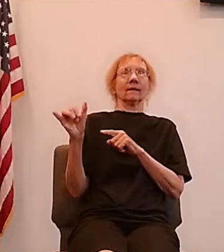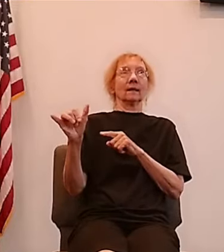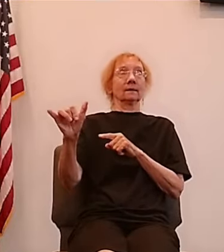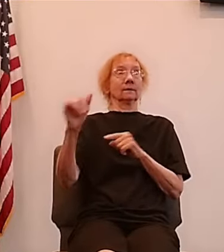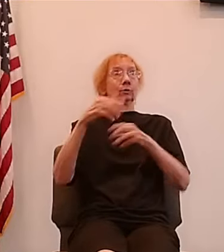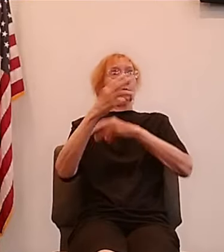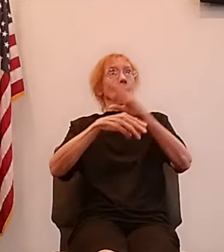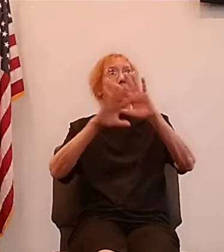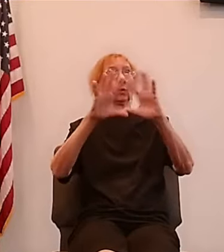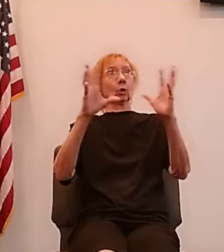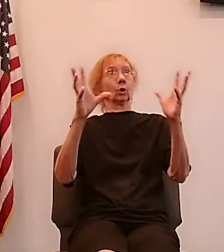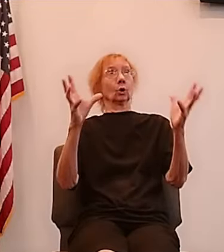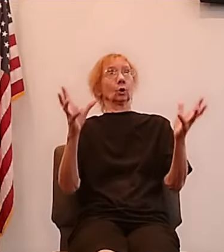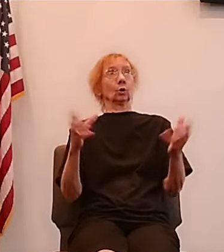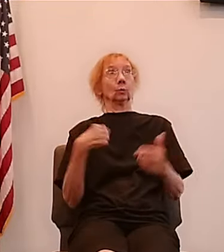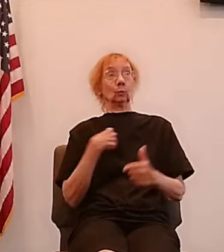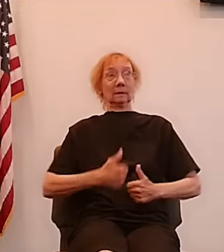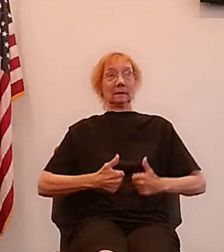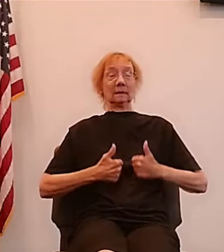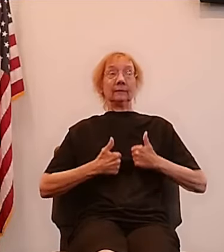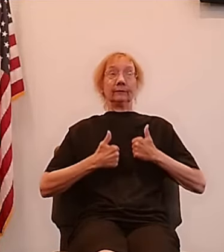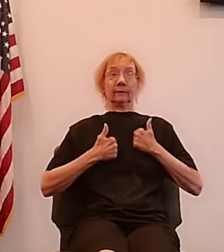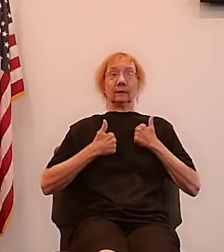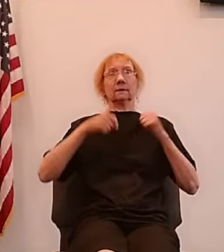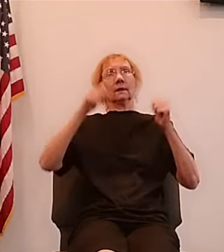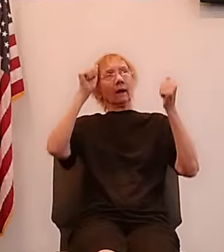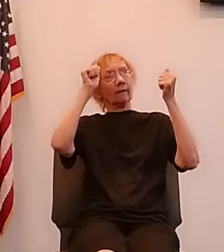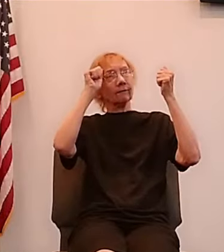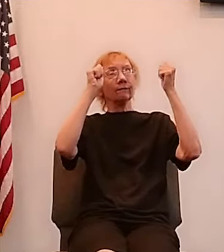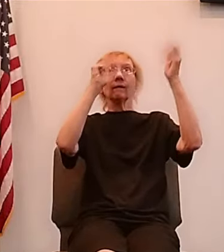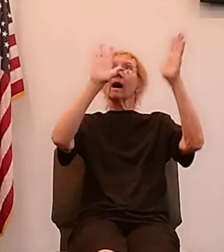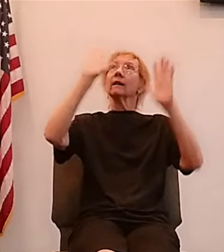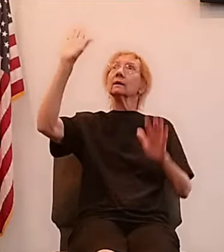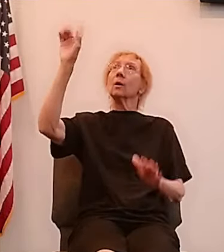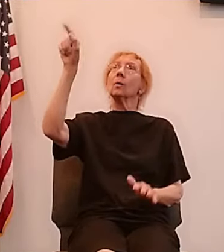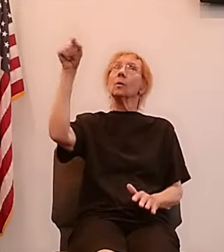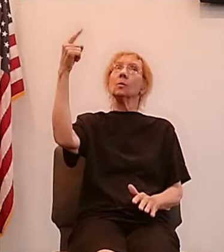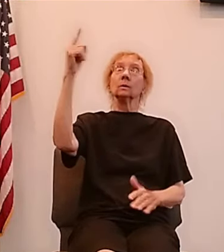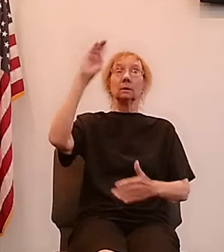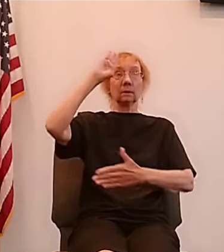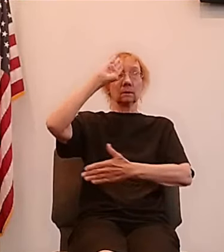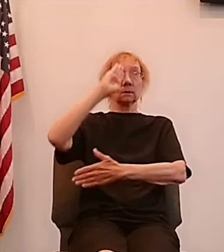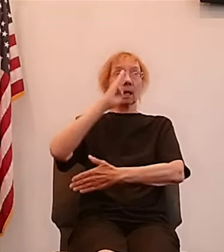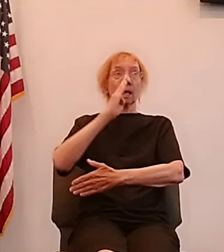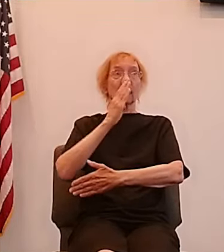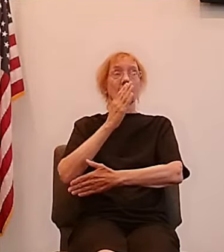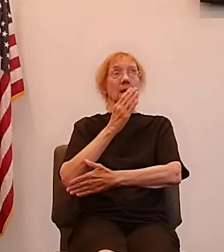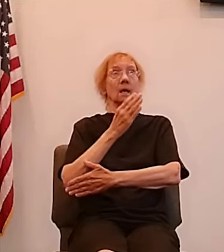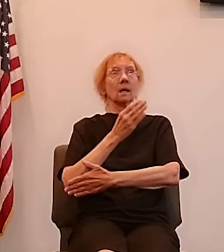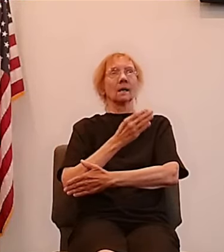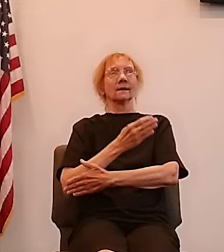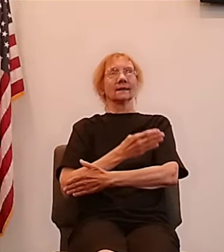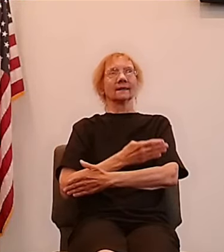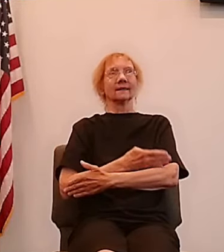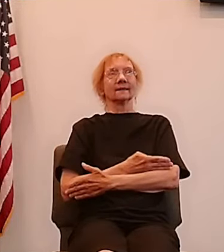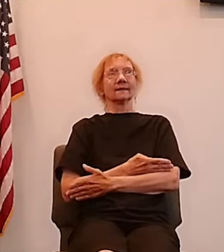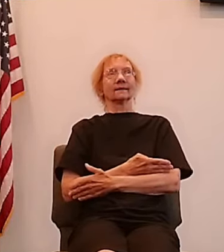everlasting to the world we live, the Father's only Son.